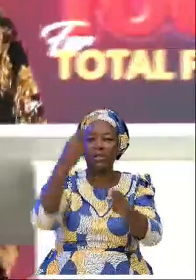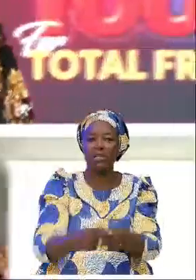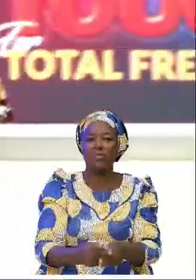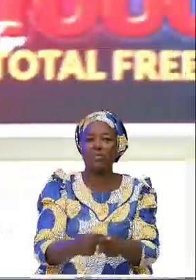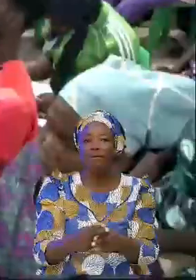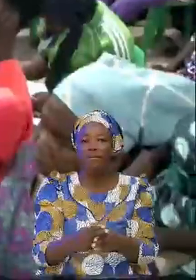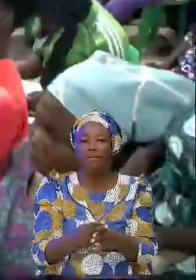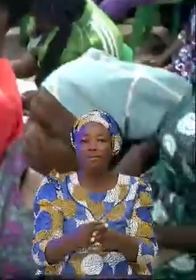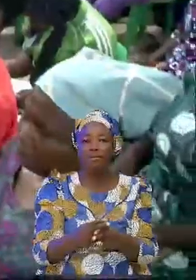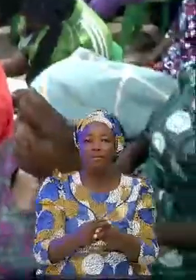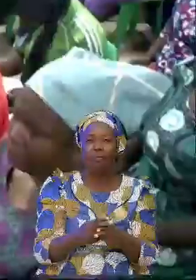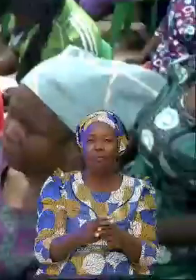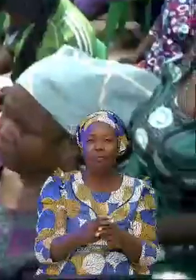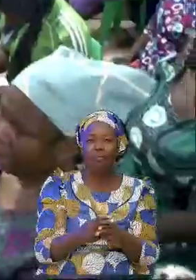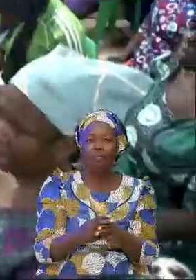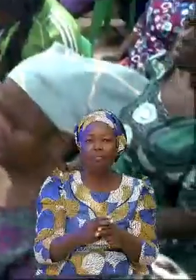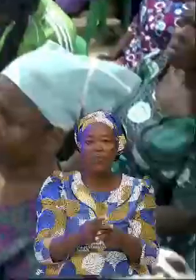to come and defile your life.